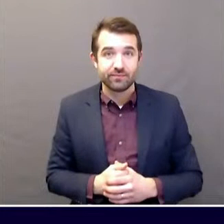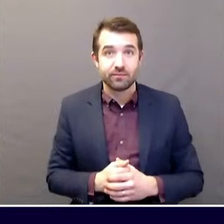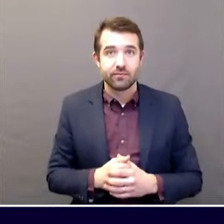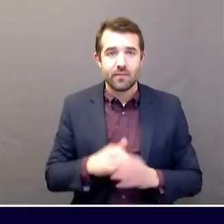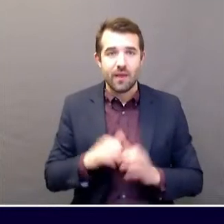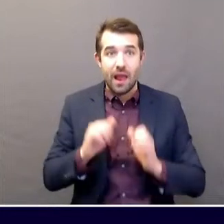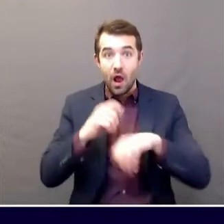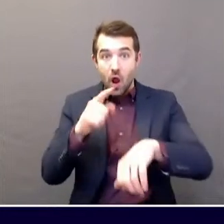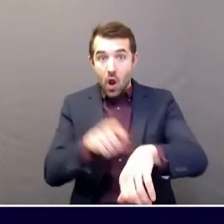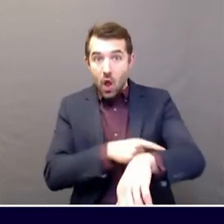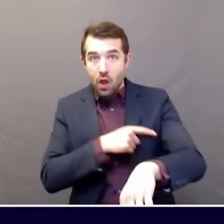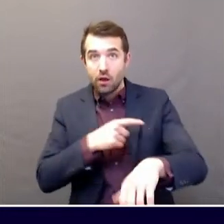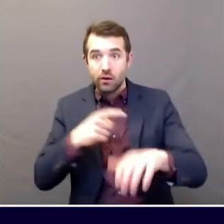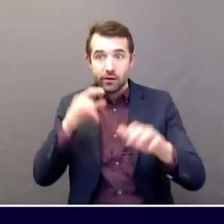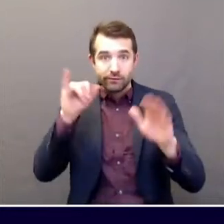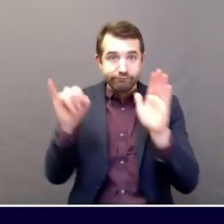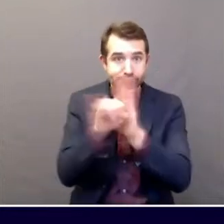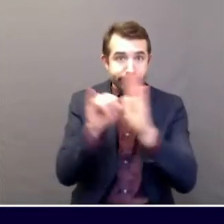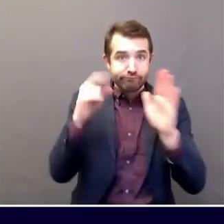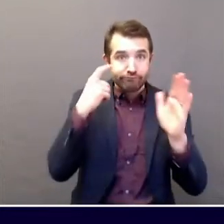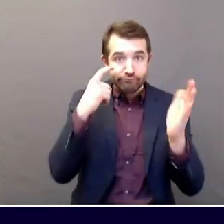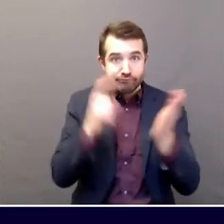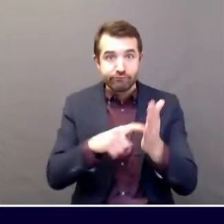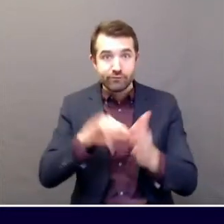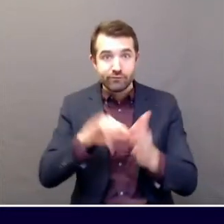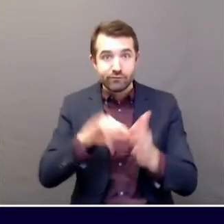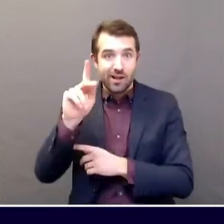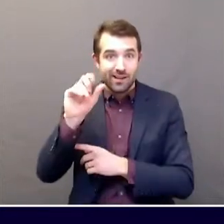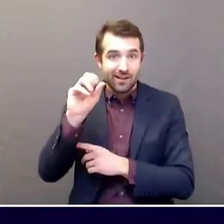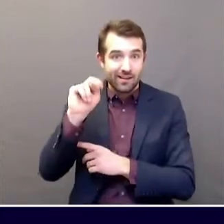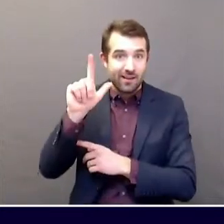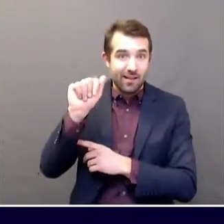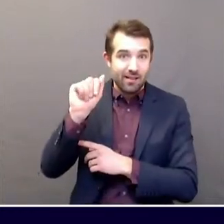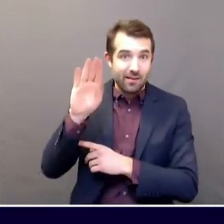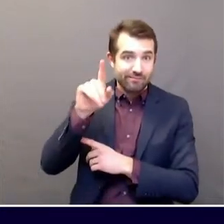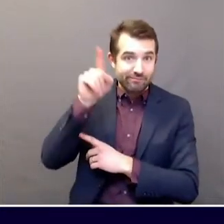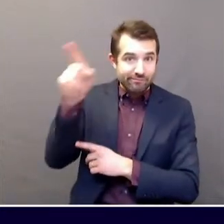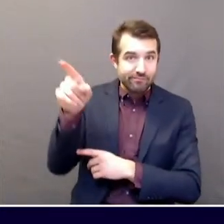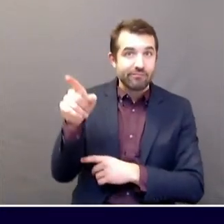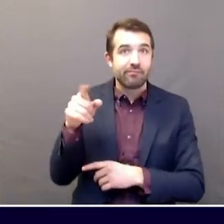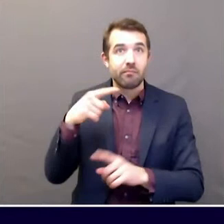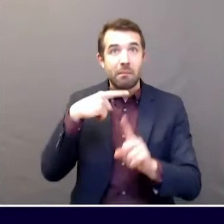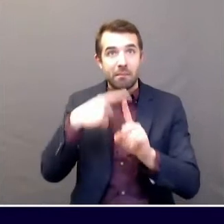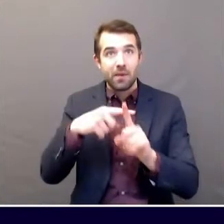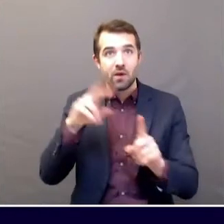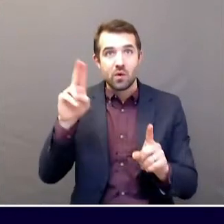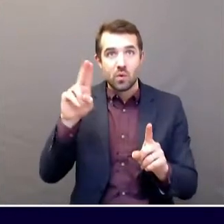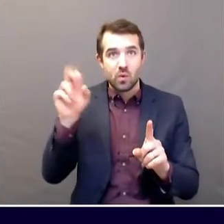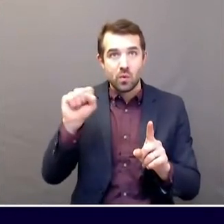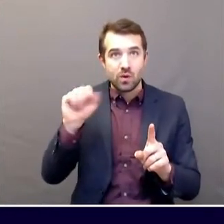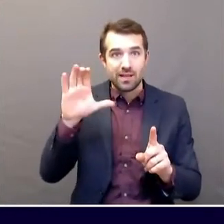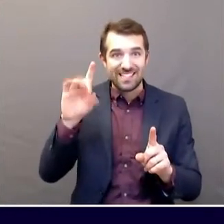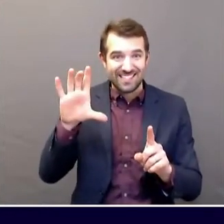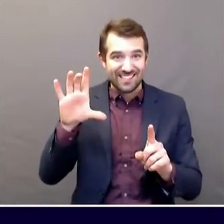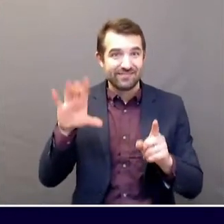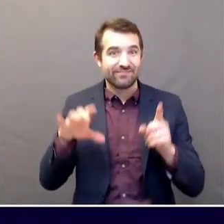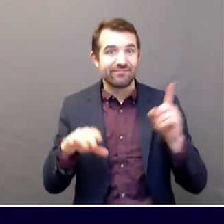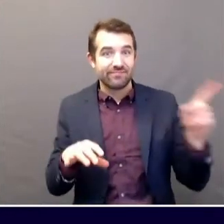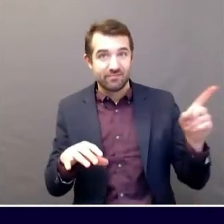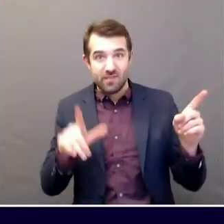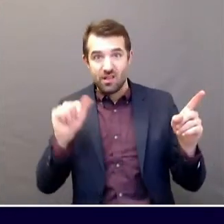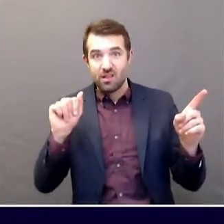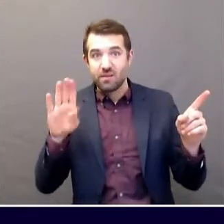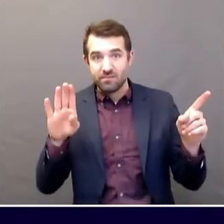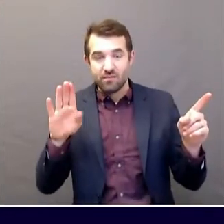samples to the US CDC's laboratory down in Atlanta to do that sequencing. We are also looking and working to bring on that